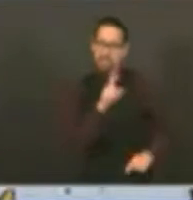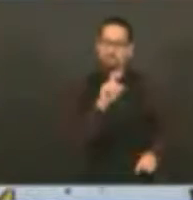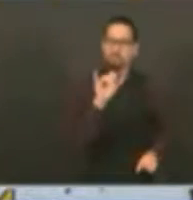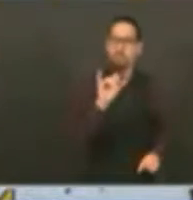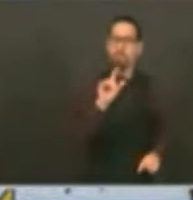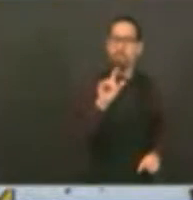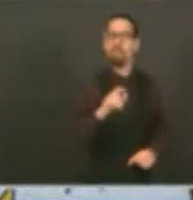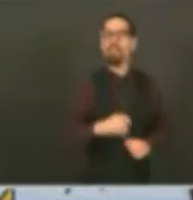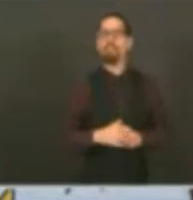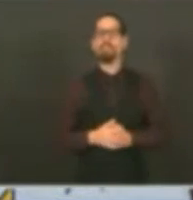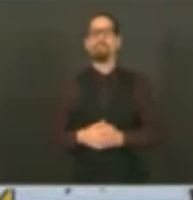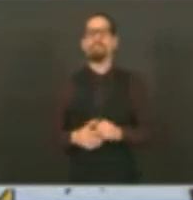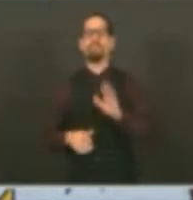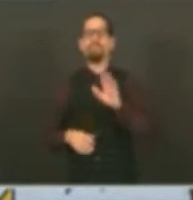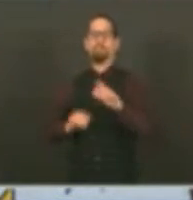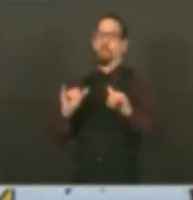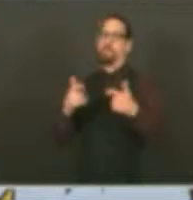question.